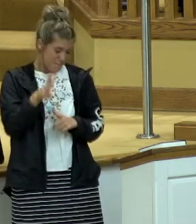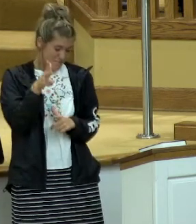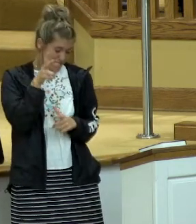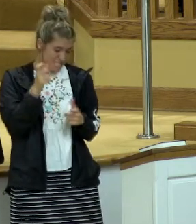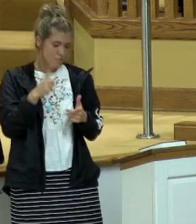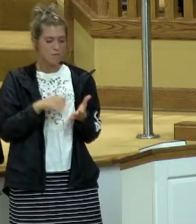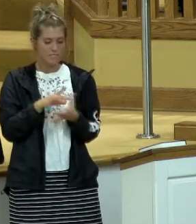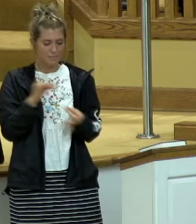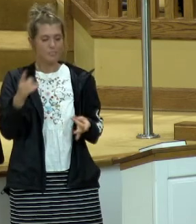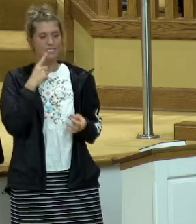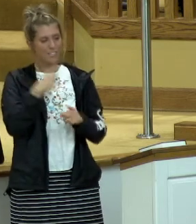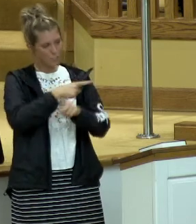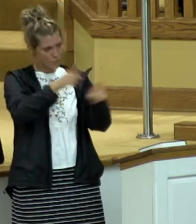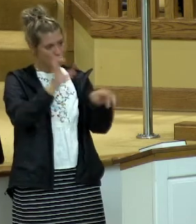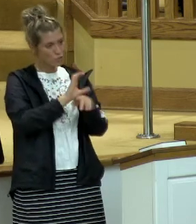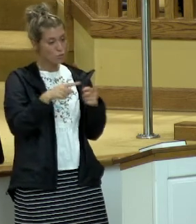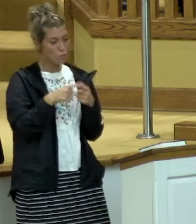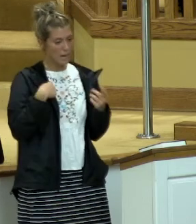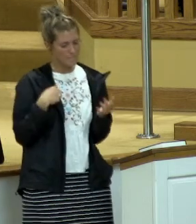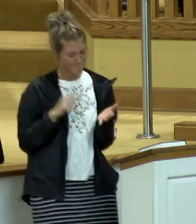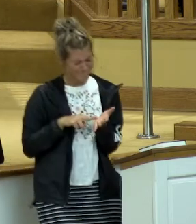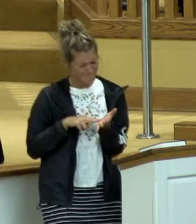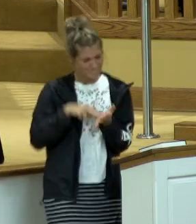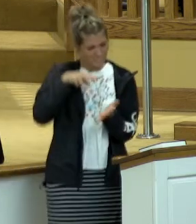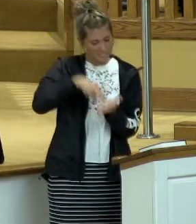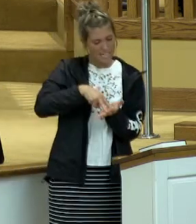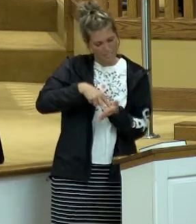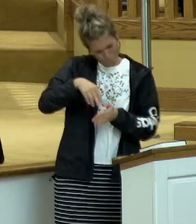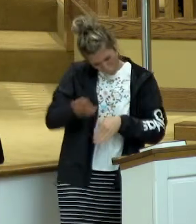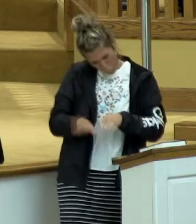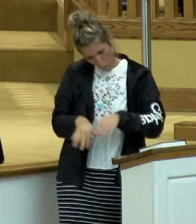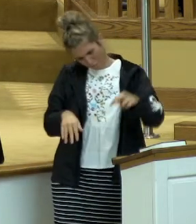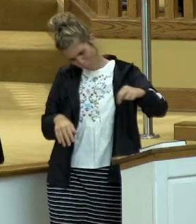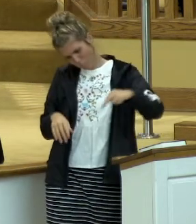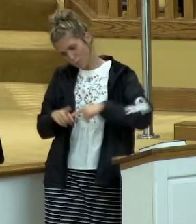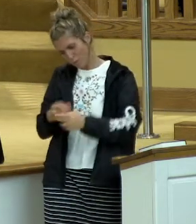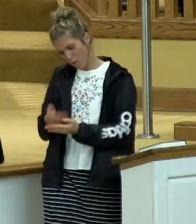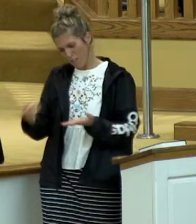what the Spirit saith in the churches. When I stand up and I walk to an altar, I am